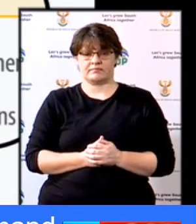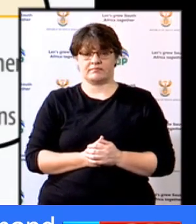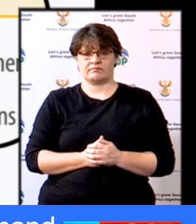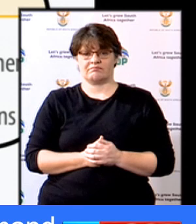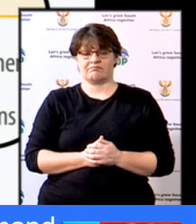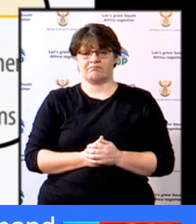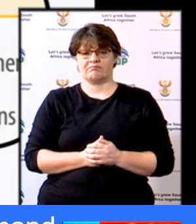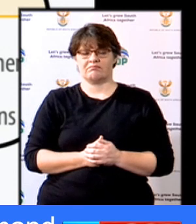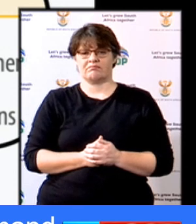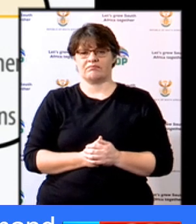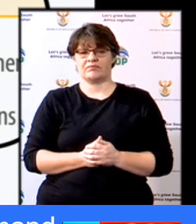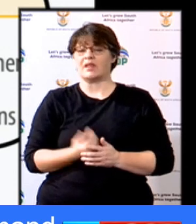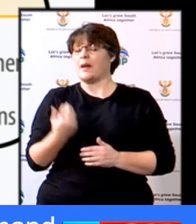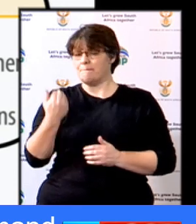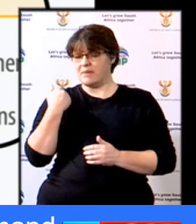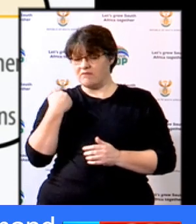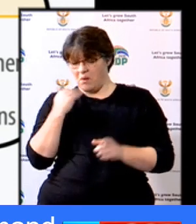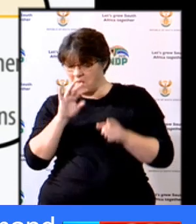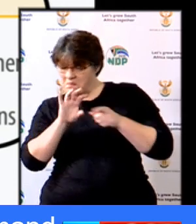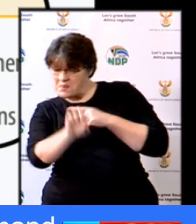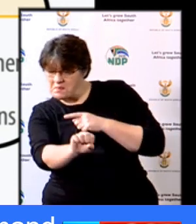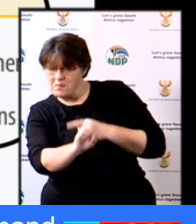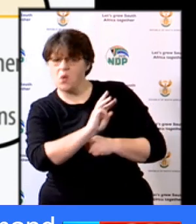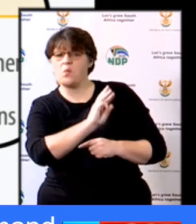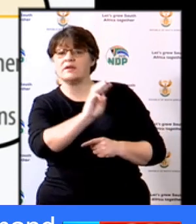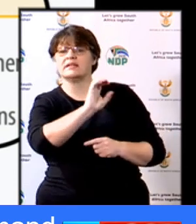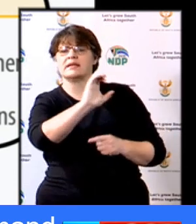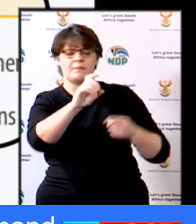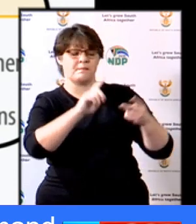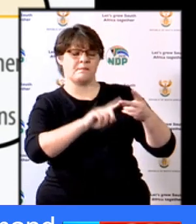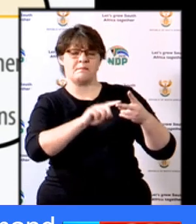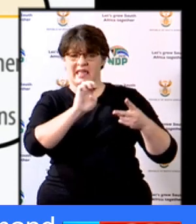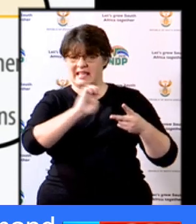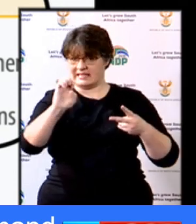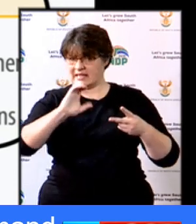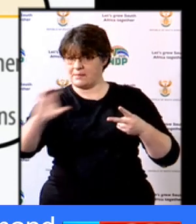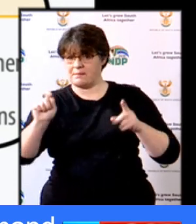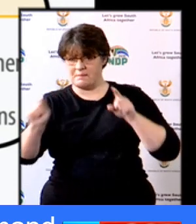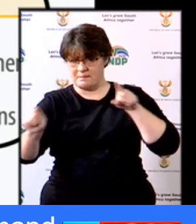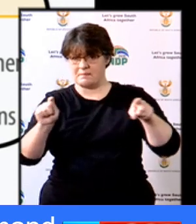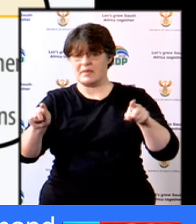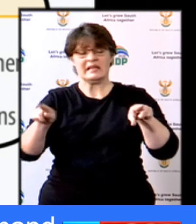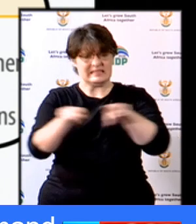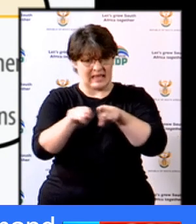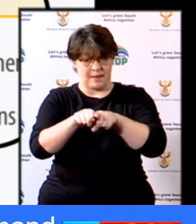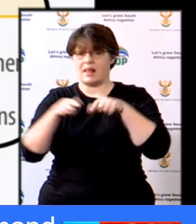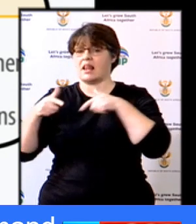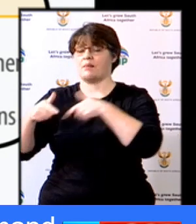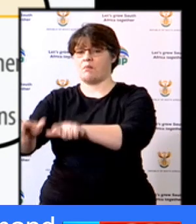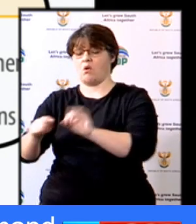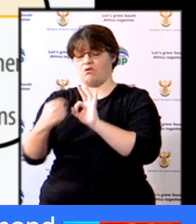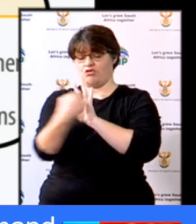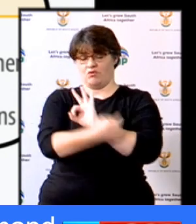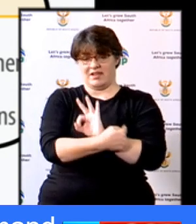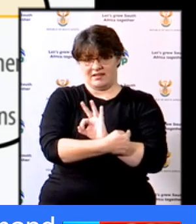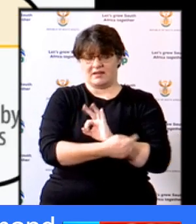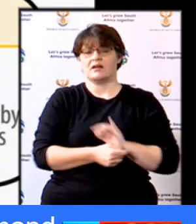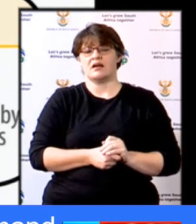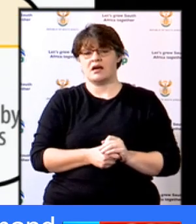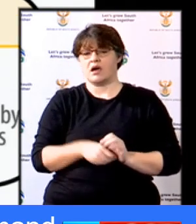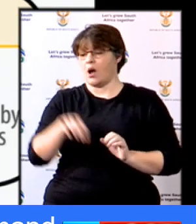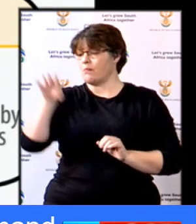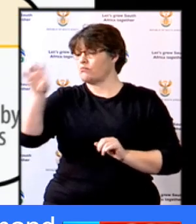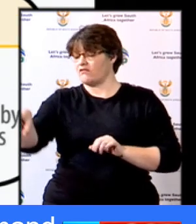Recent experience, particularly in the Western Cape and Eastern Cape and Limpopo, show that